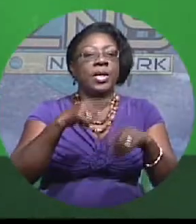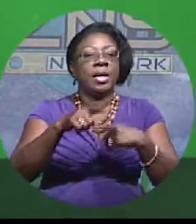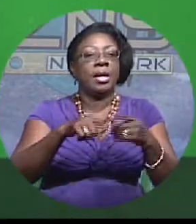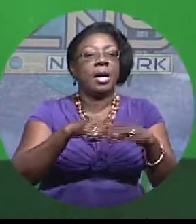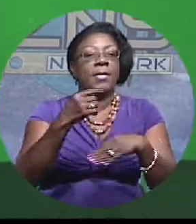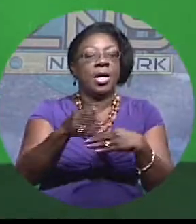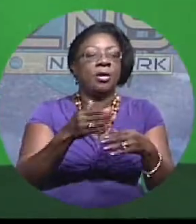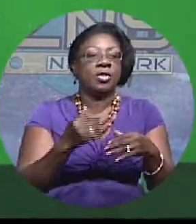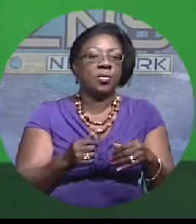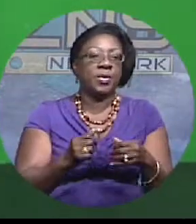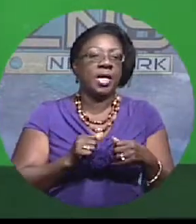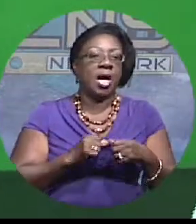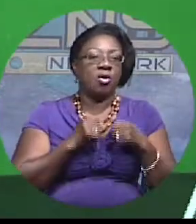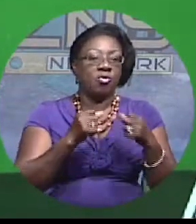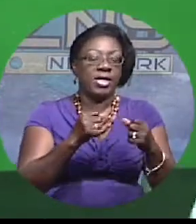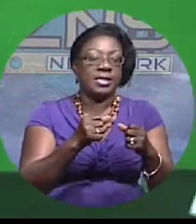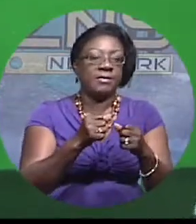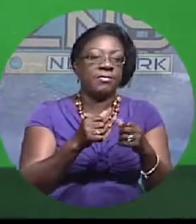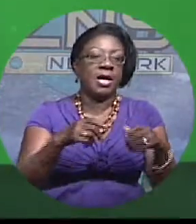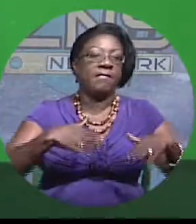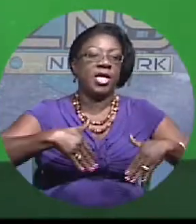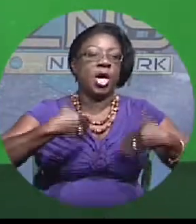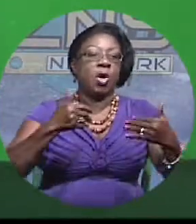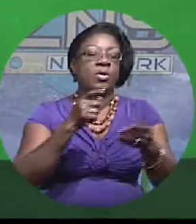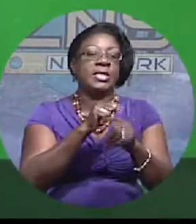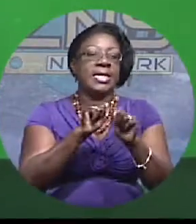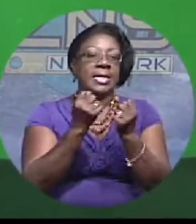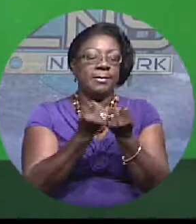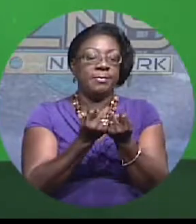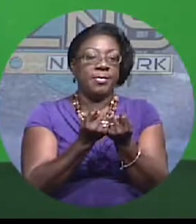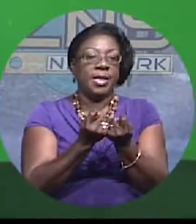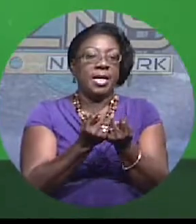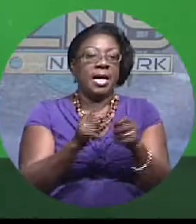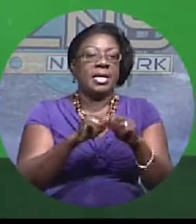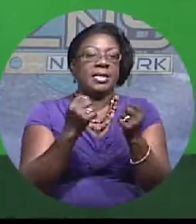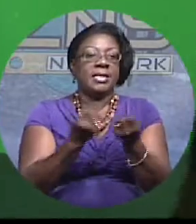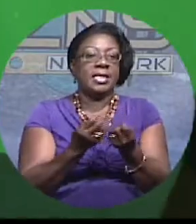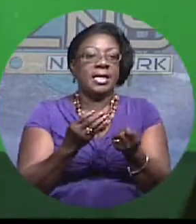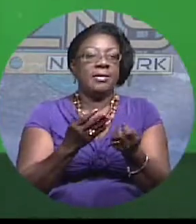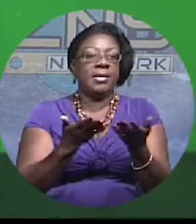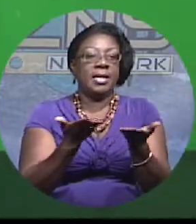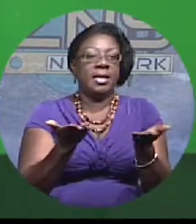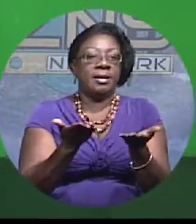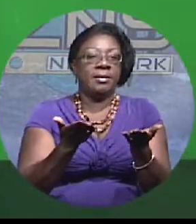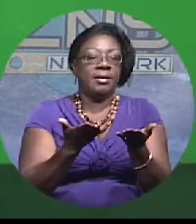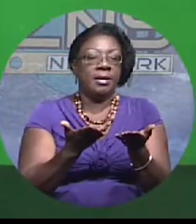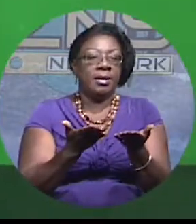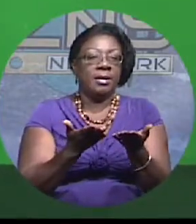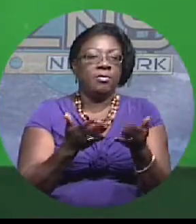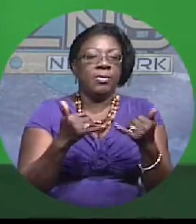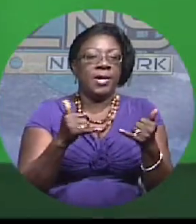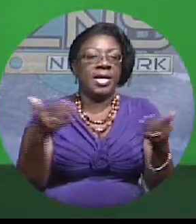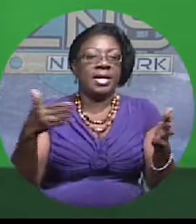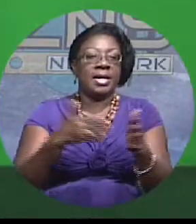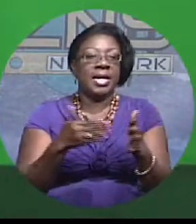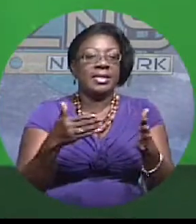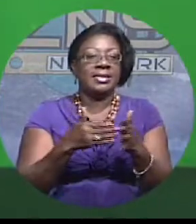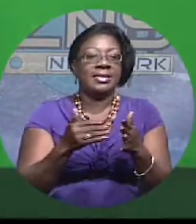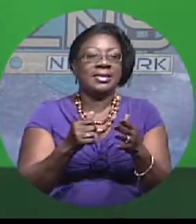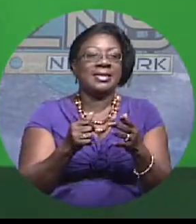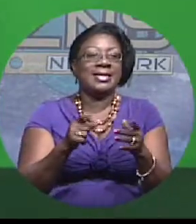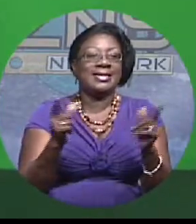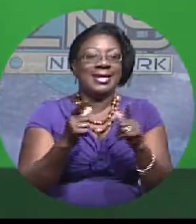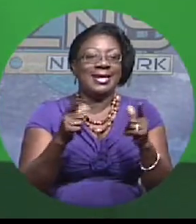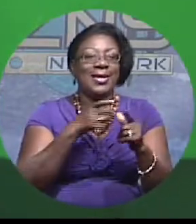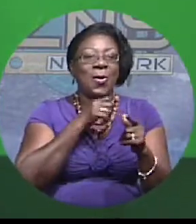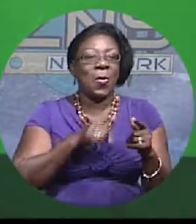We have a young team, an energetic team. And the team we are facing, I think they're a little aged, so